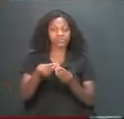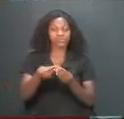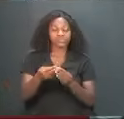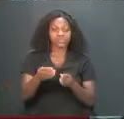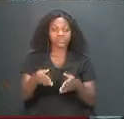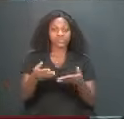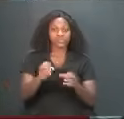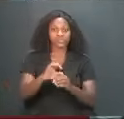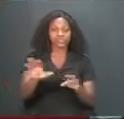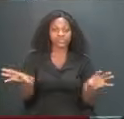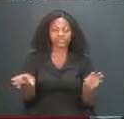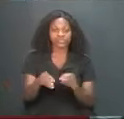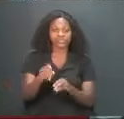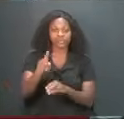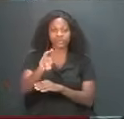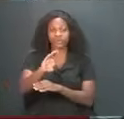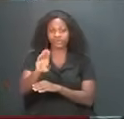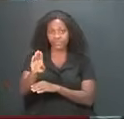sum of